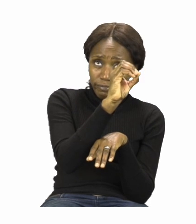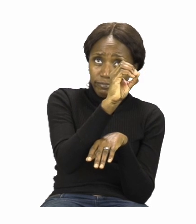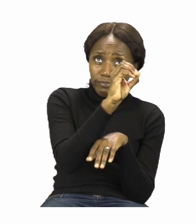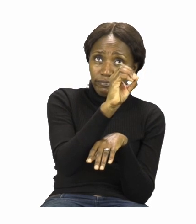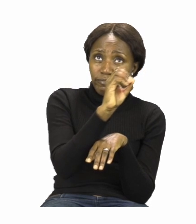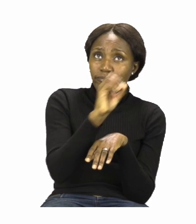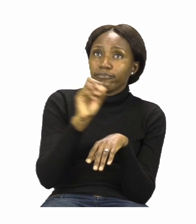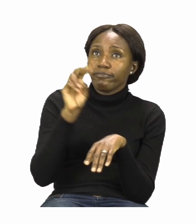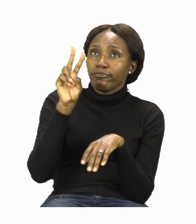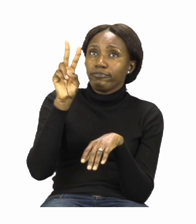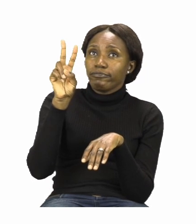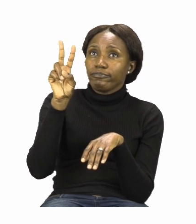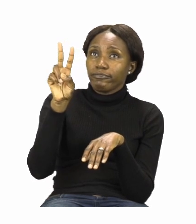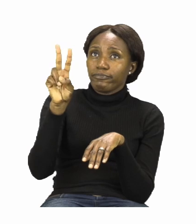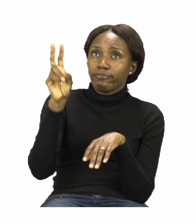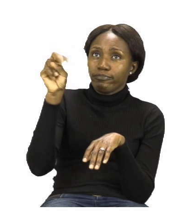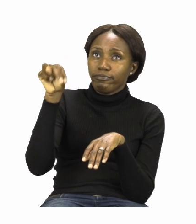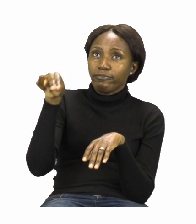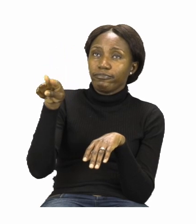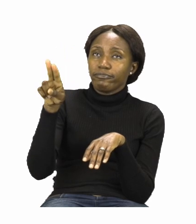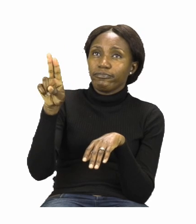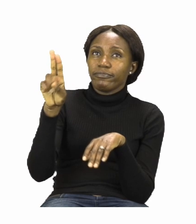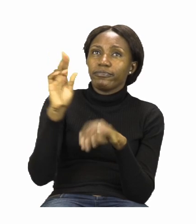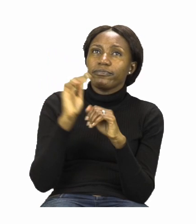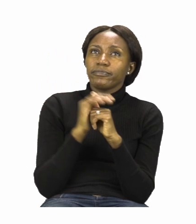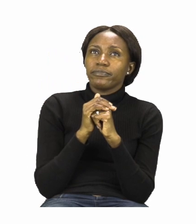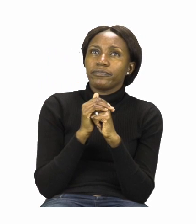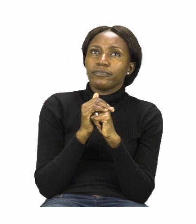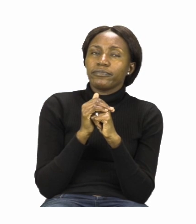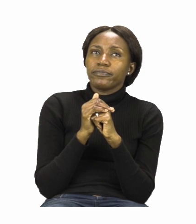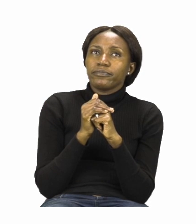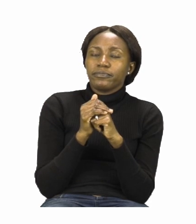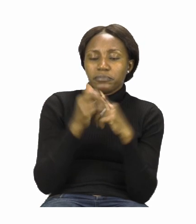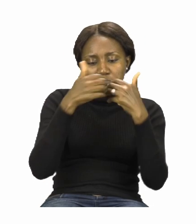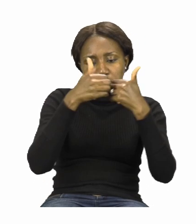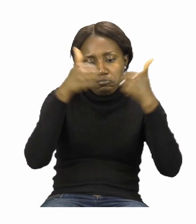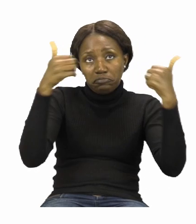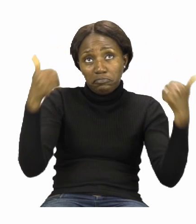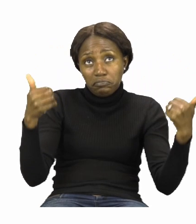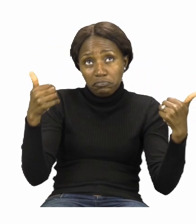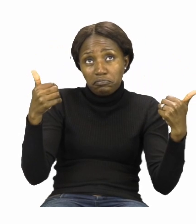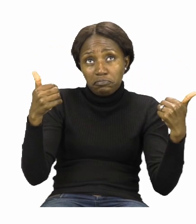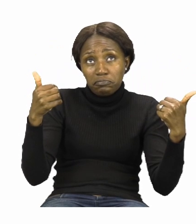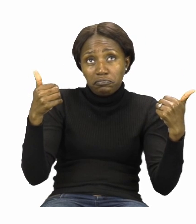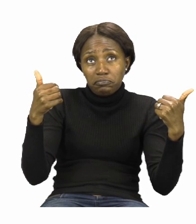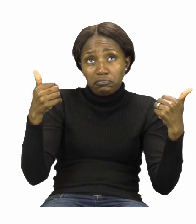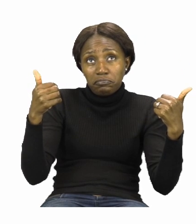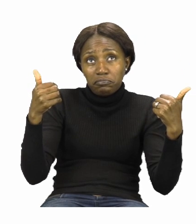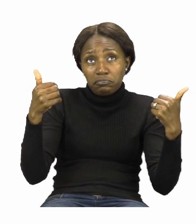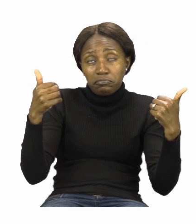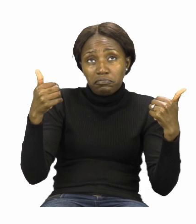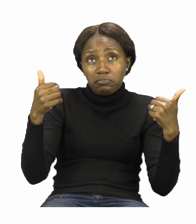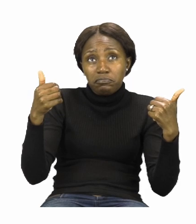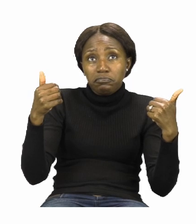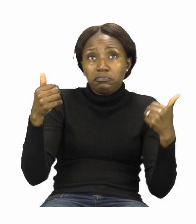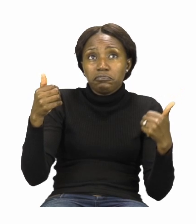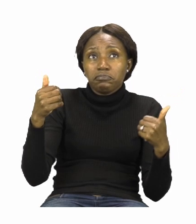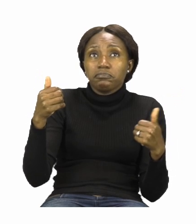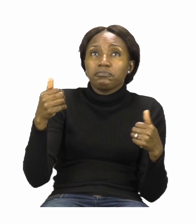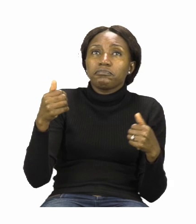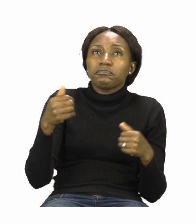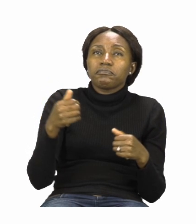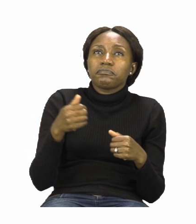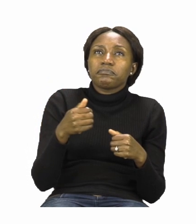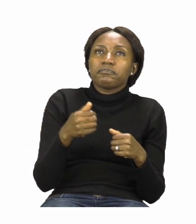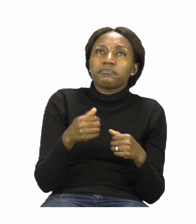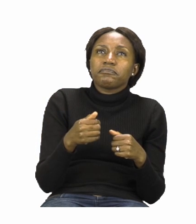and 2 units. And then after breaking up 12 into tens and units, they have decided to put it